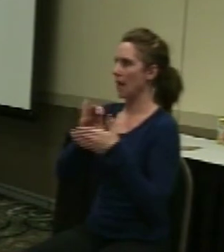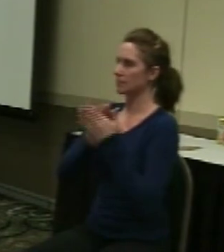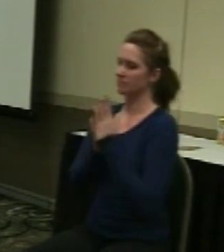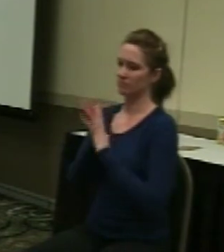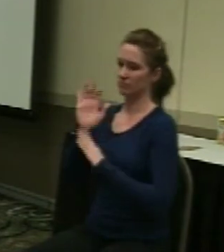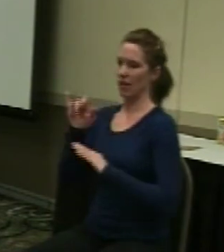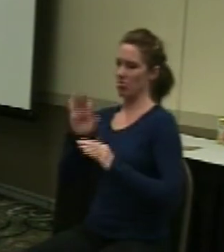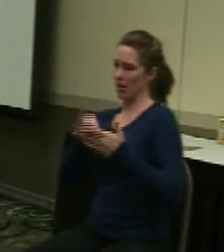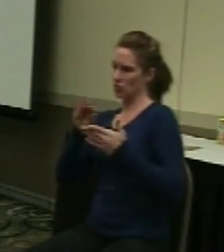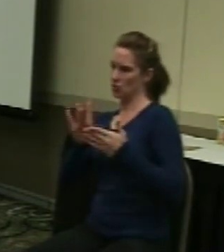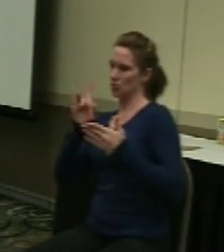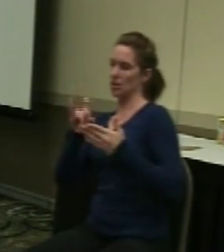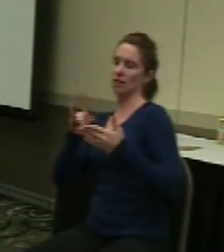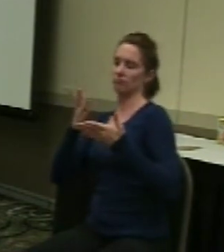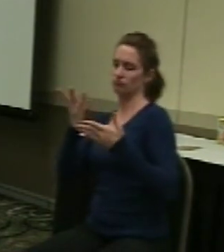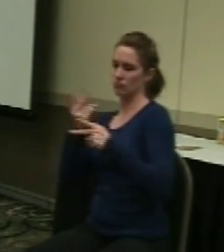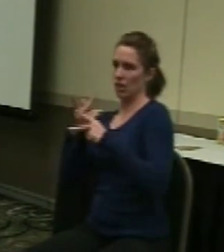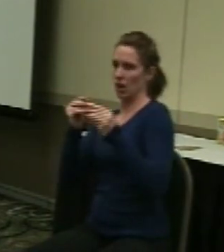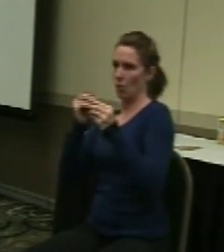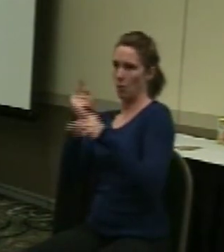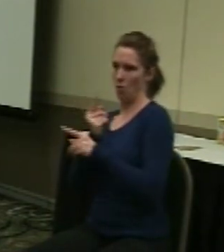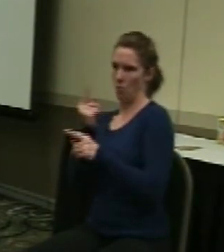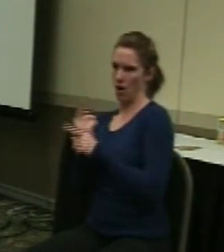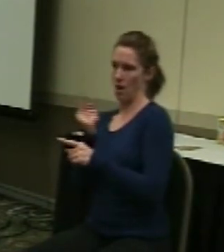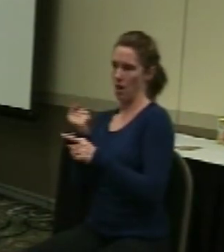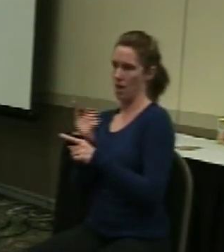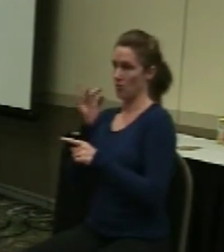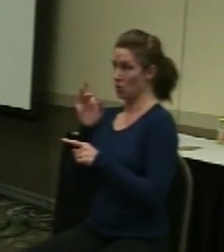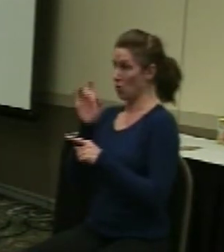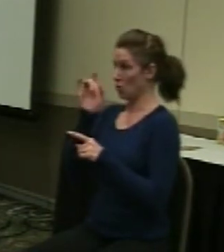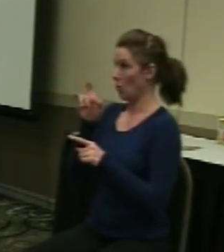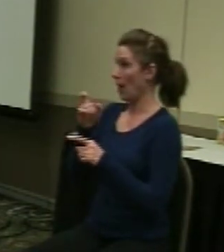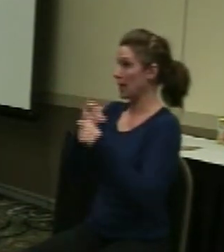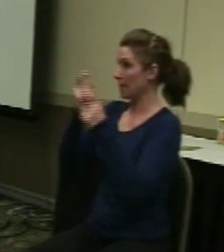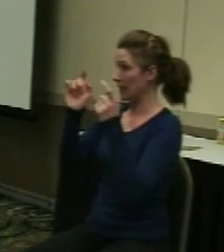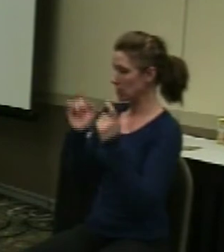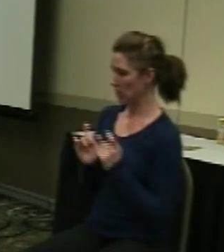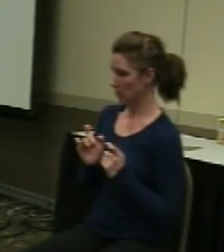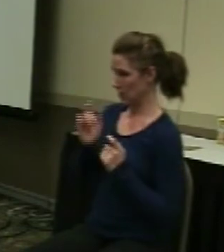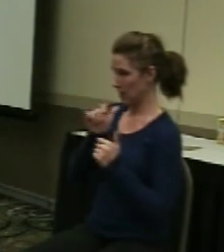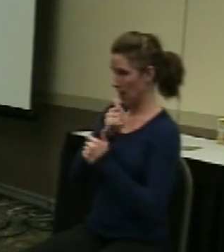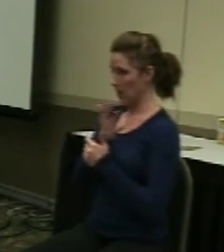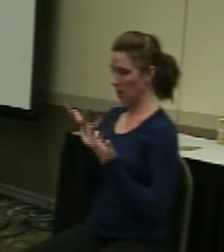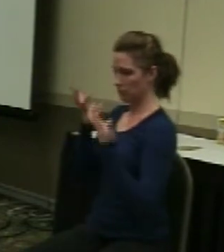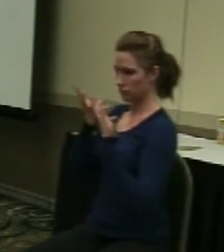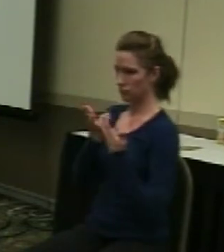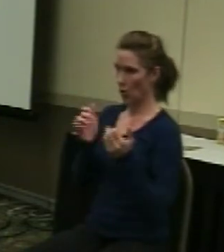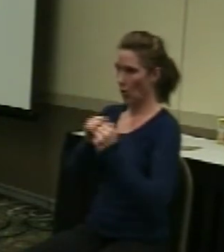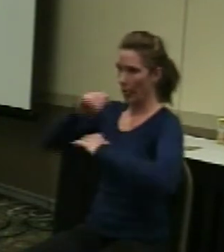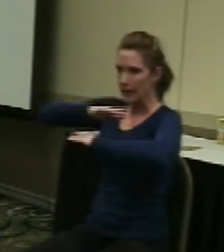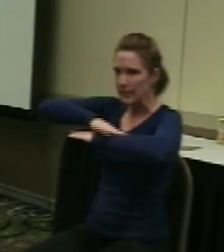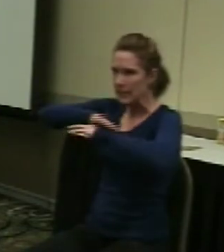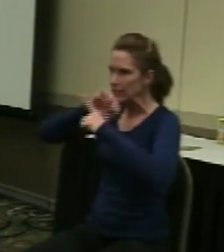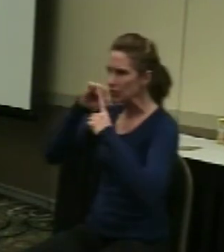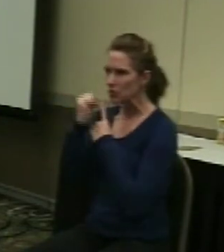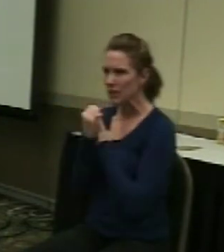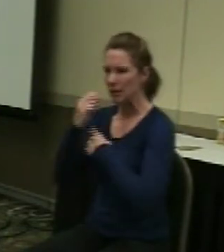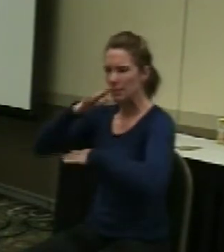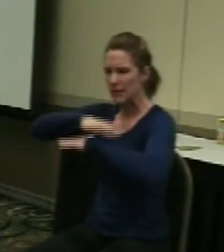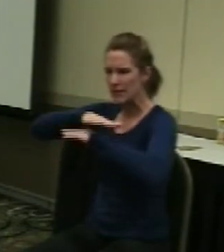himself more appropriately. So do I need to make adjustments in any way to the desk situation,